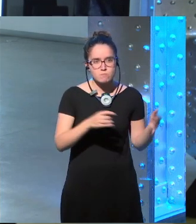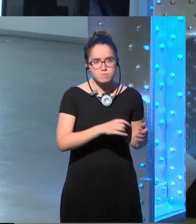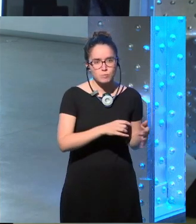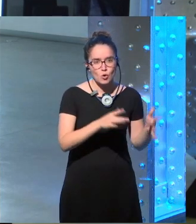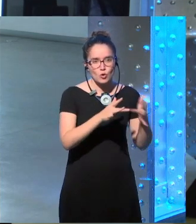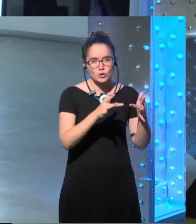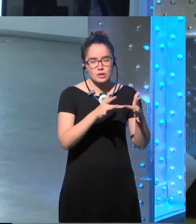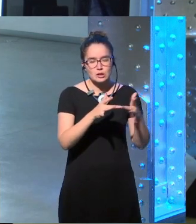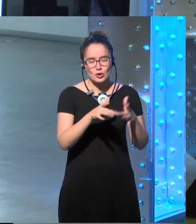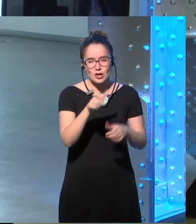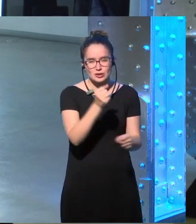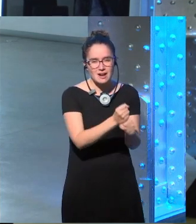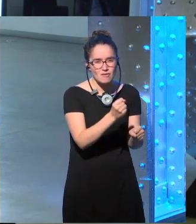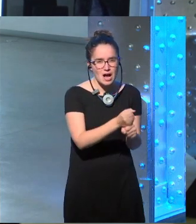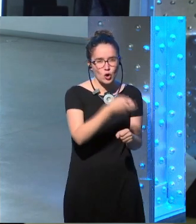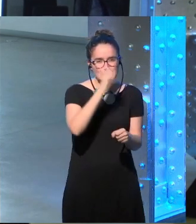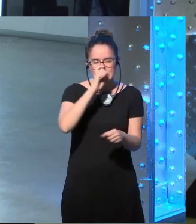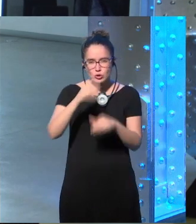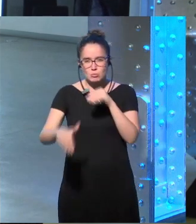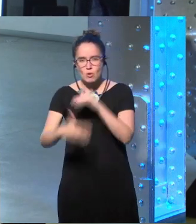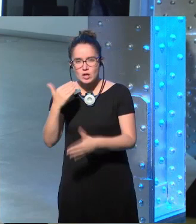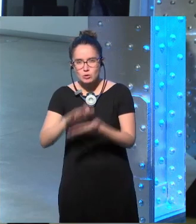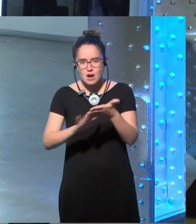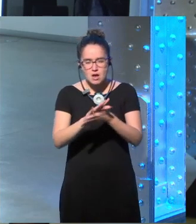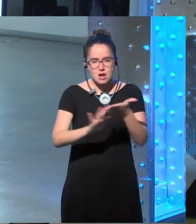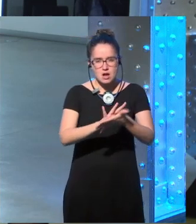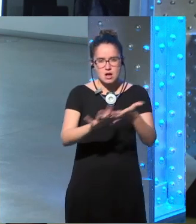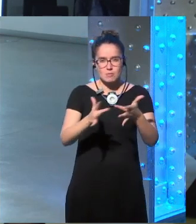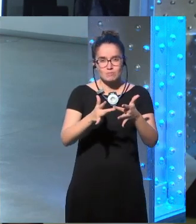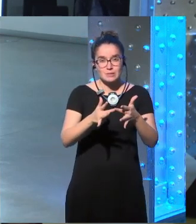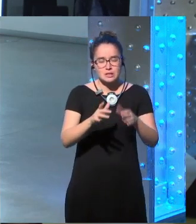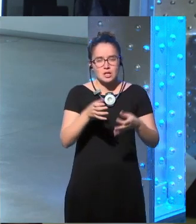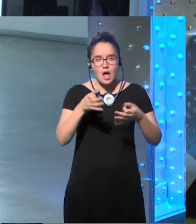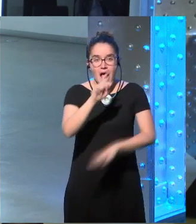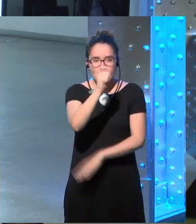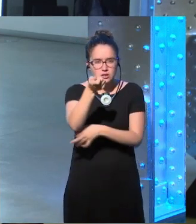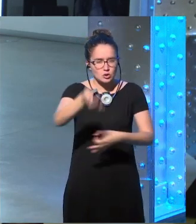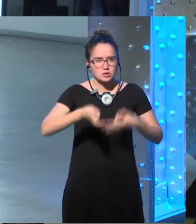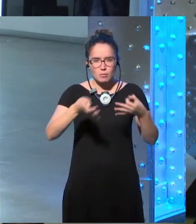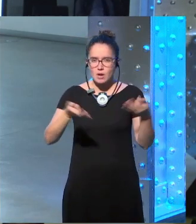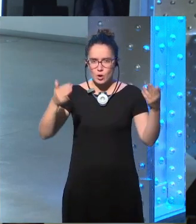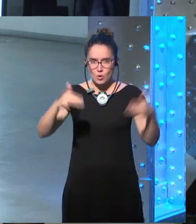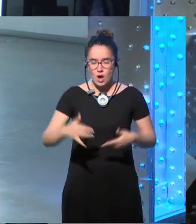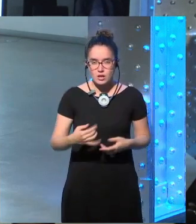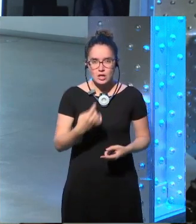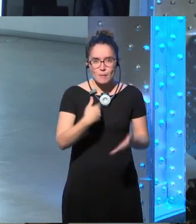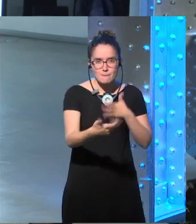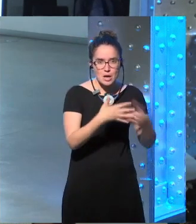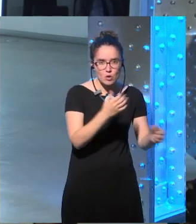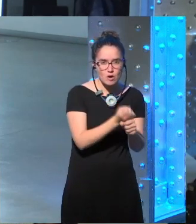collective bargaining, business and the workforce were able to